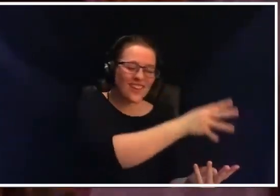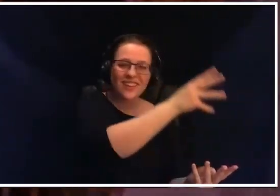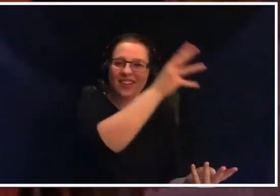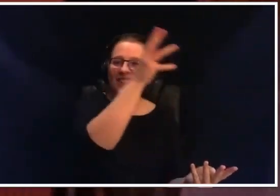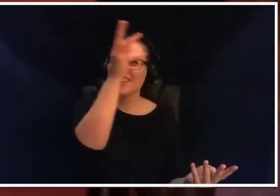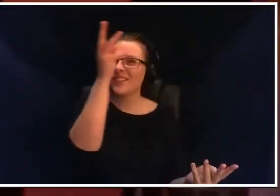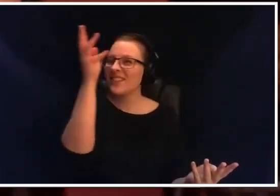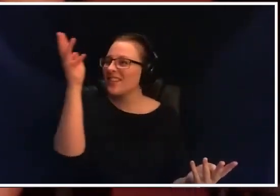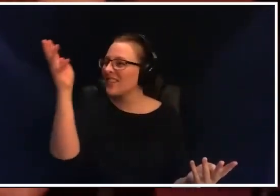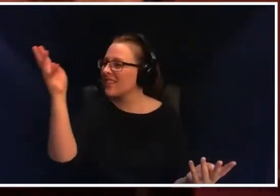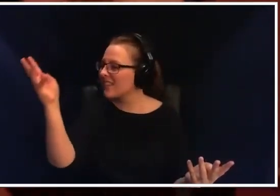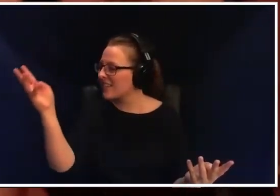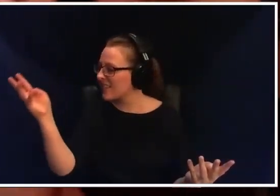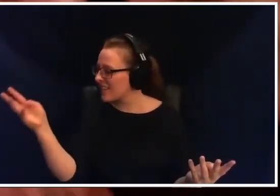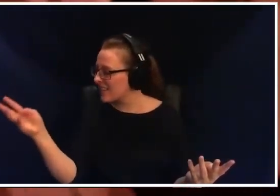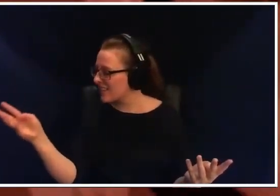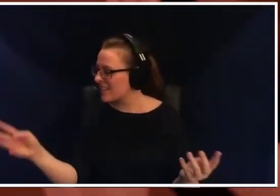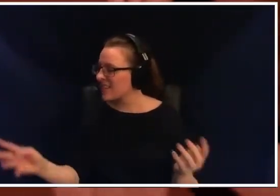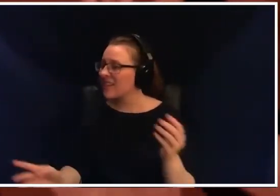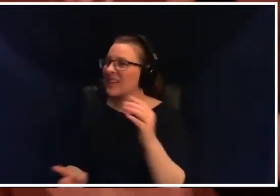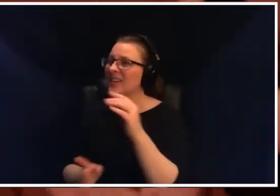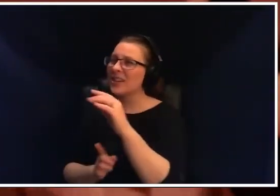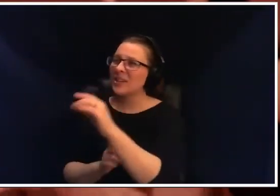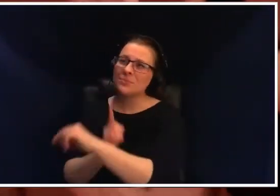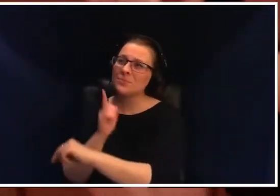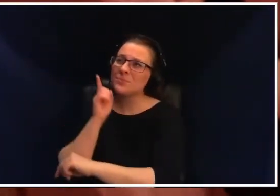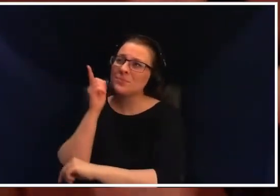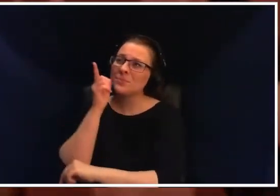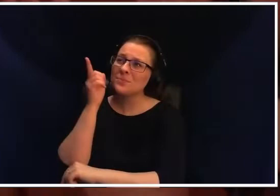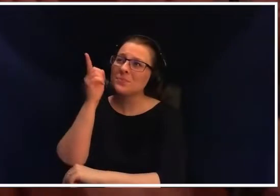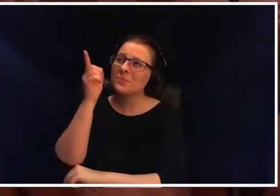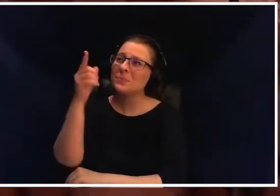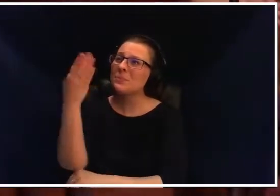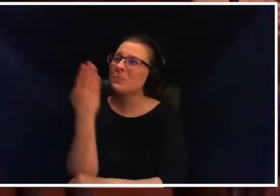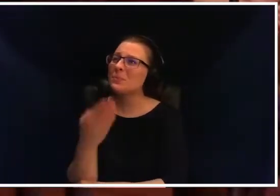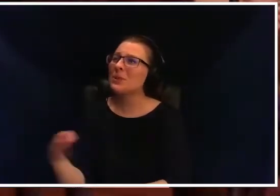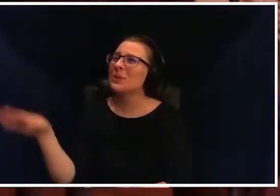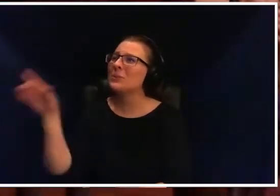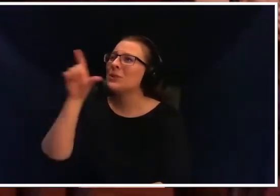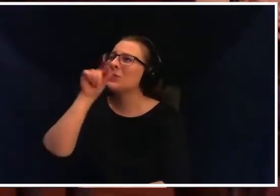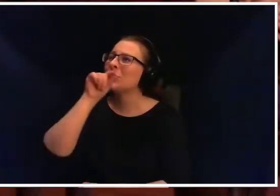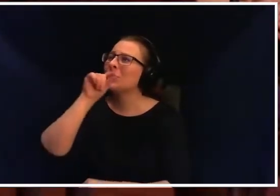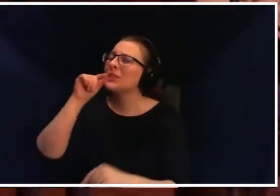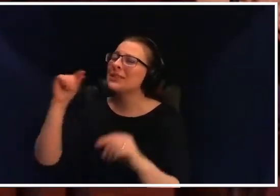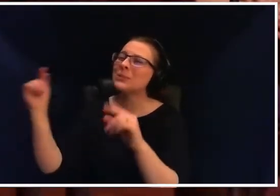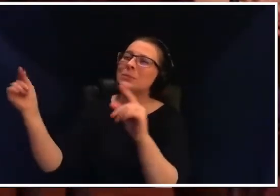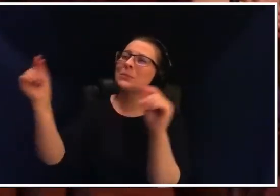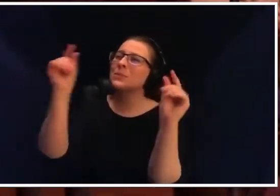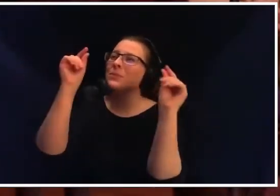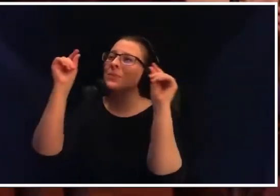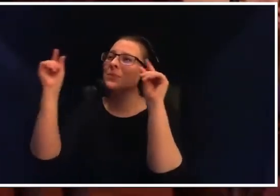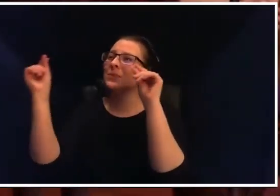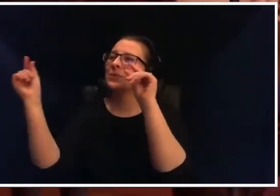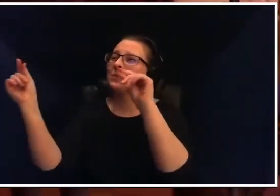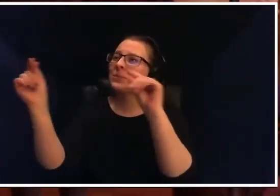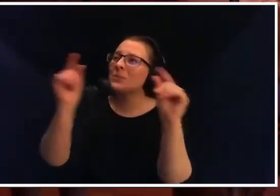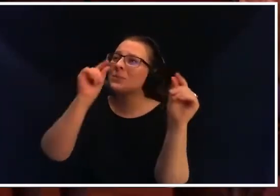Somewhere over the rainbow, bluebirds fly.